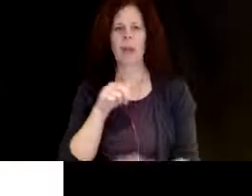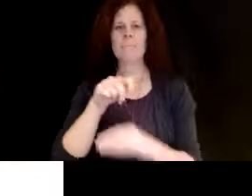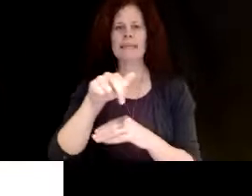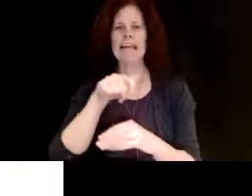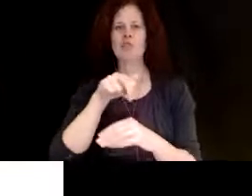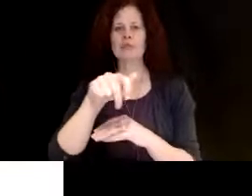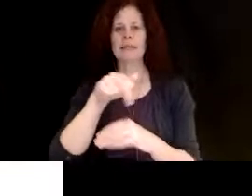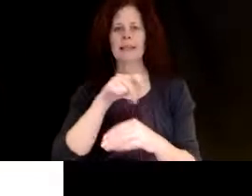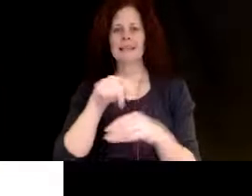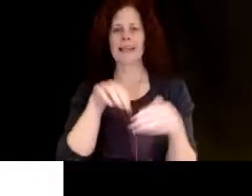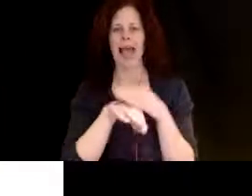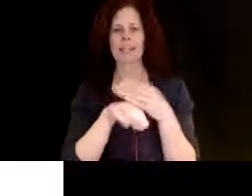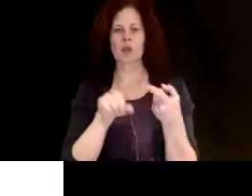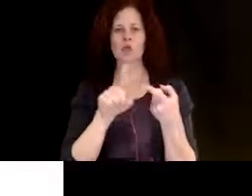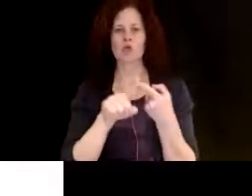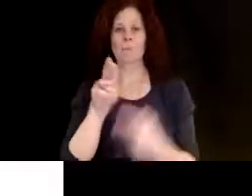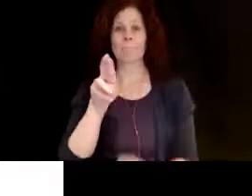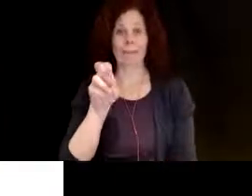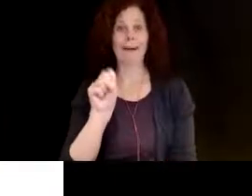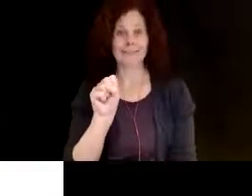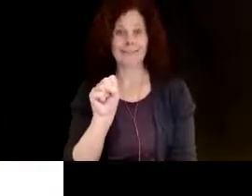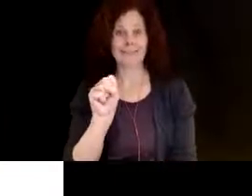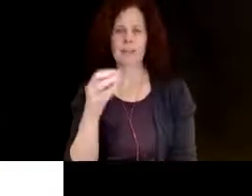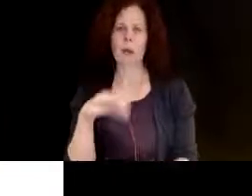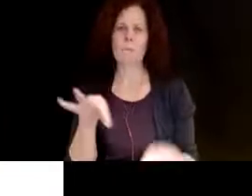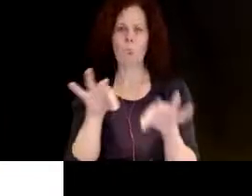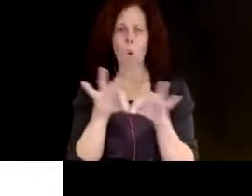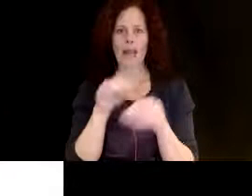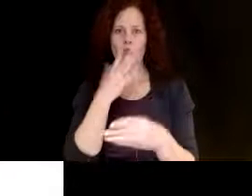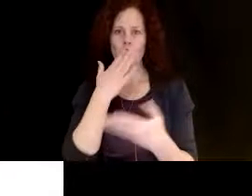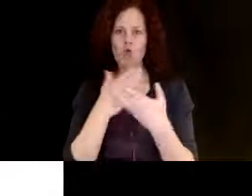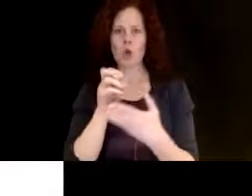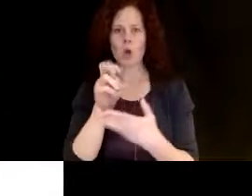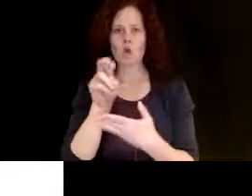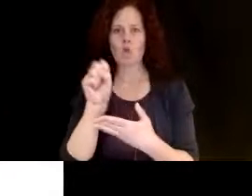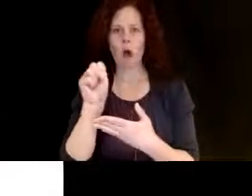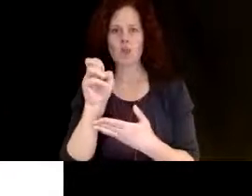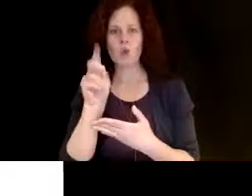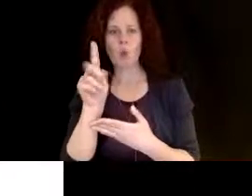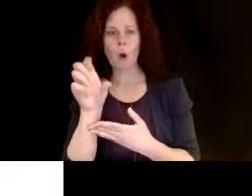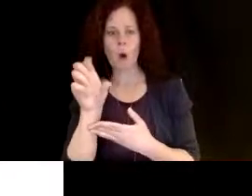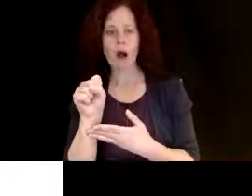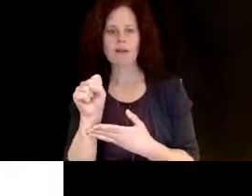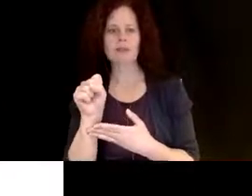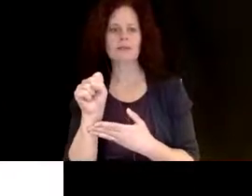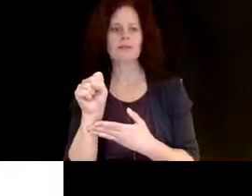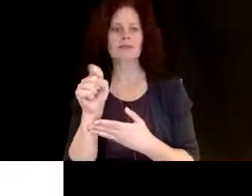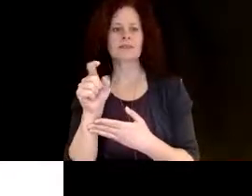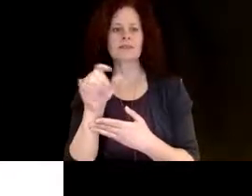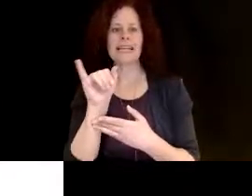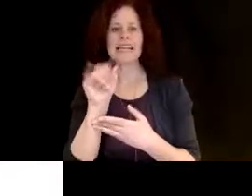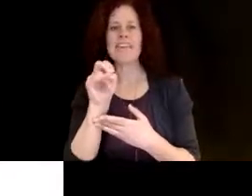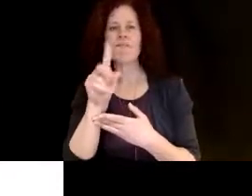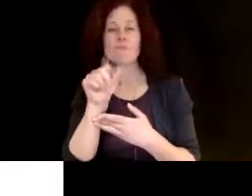are critical for connecting people to transit service, and thus they're critical to the efficiency, effectiveness,